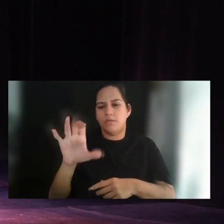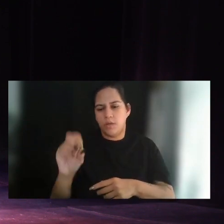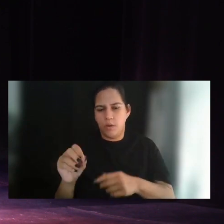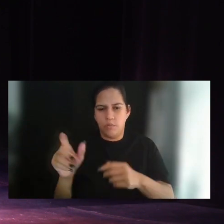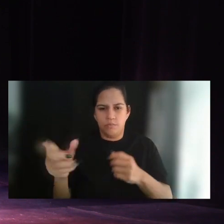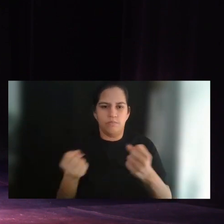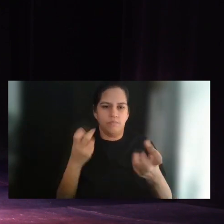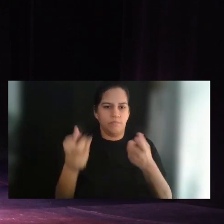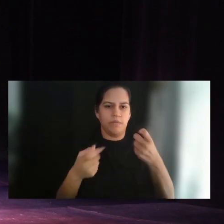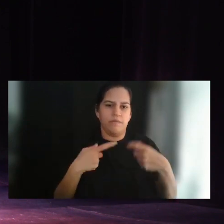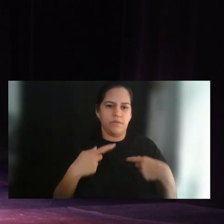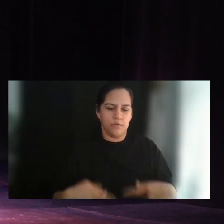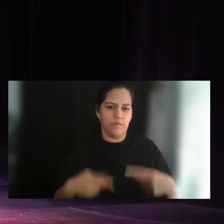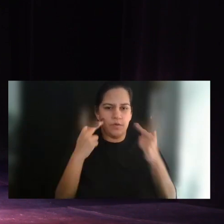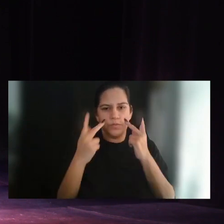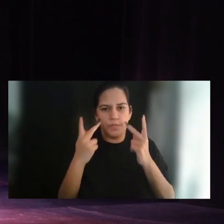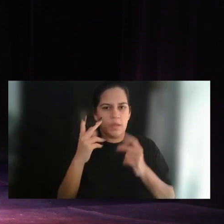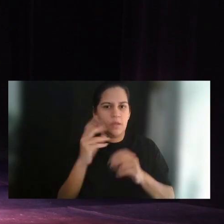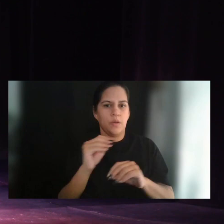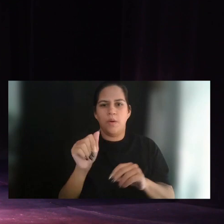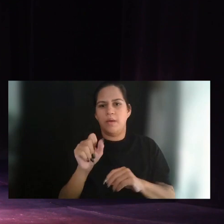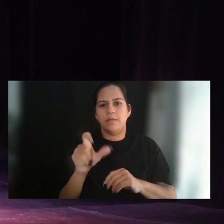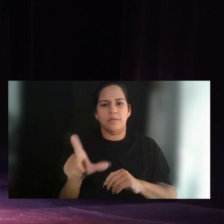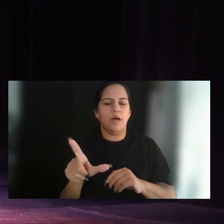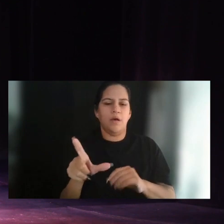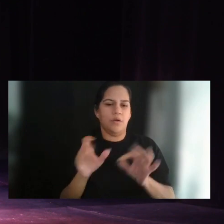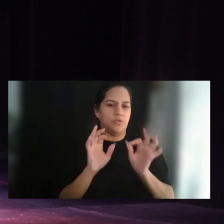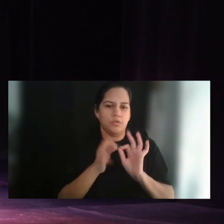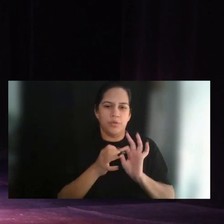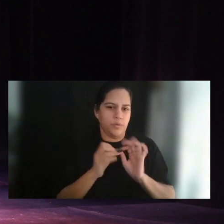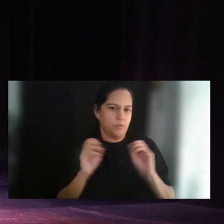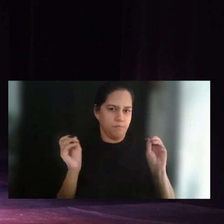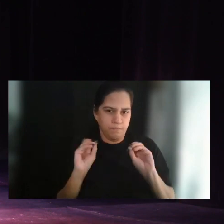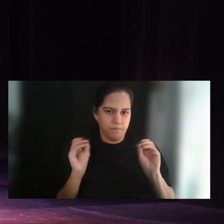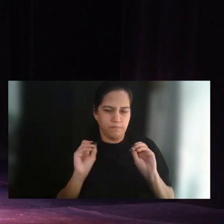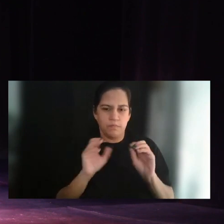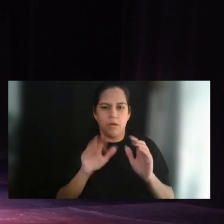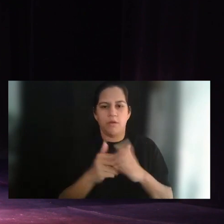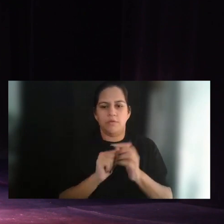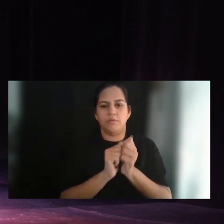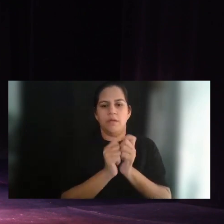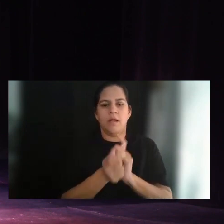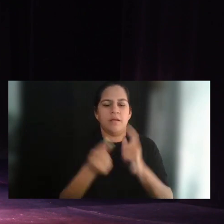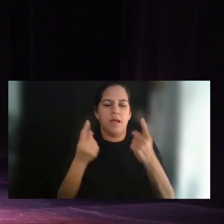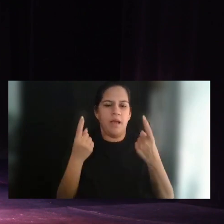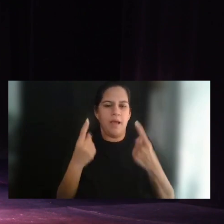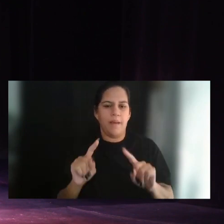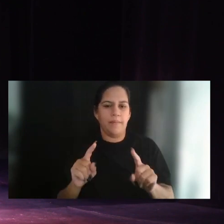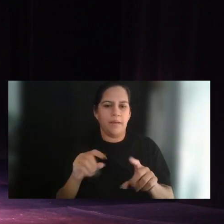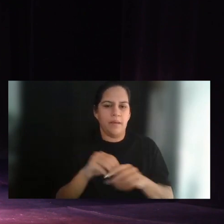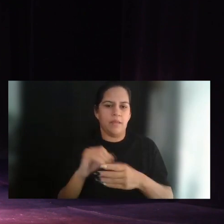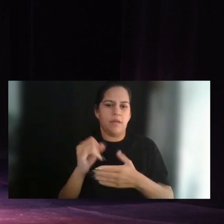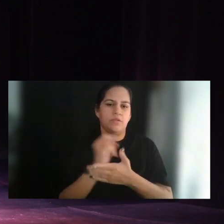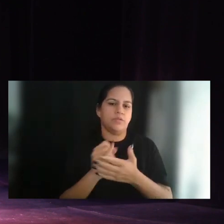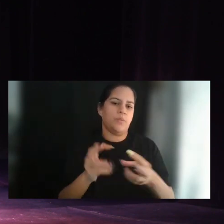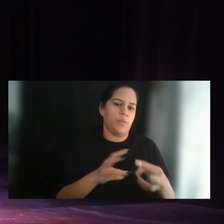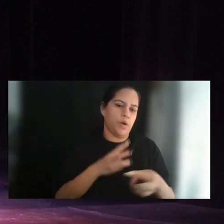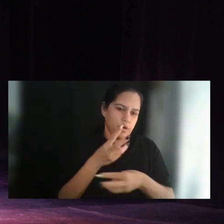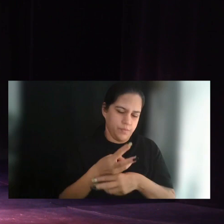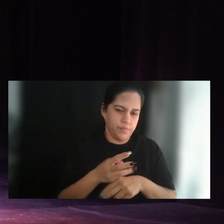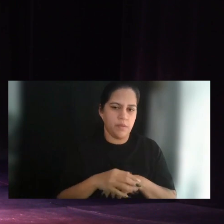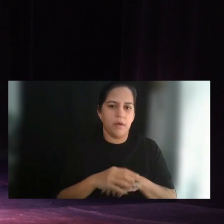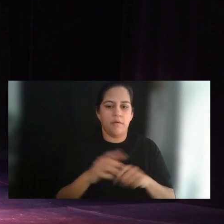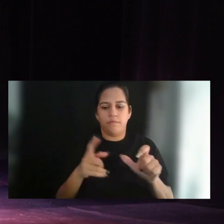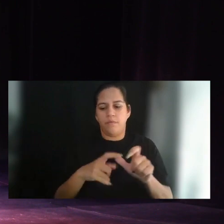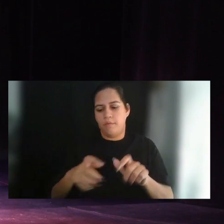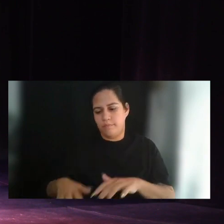was no ASL interpreter. All the translation was happening in the artistic world. So from the ground up, the production